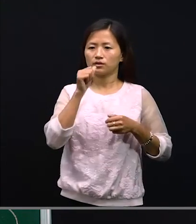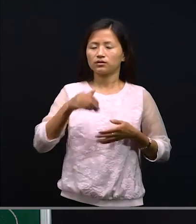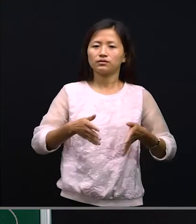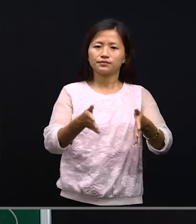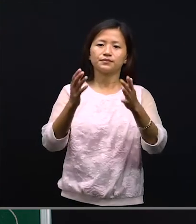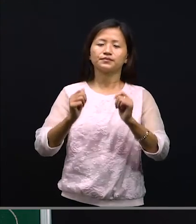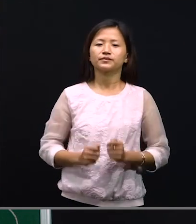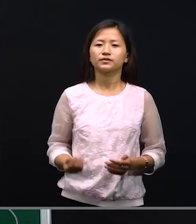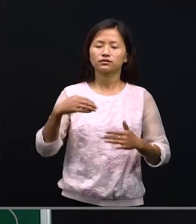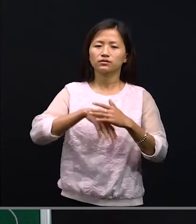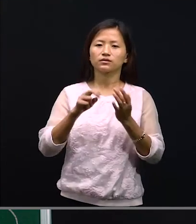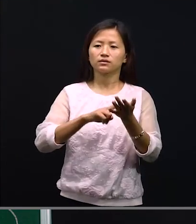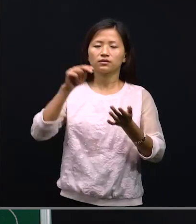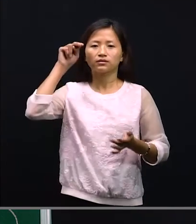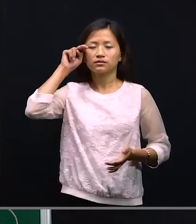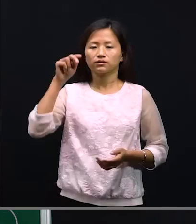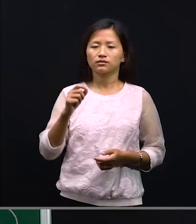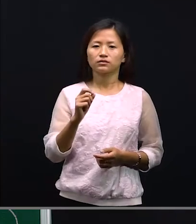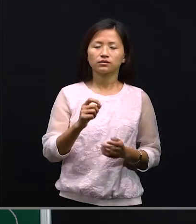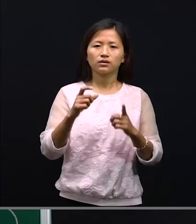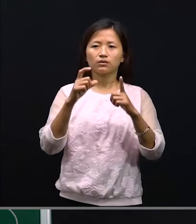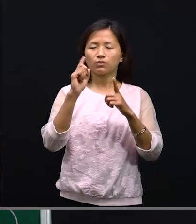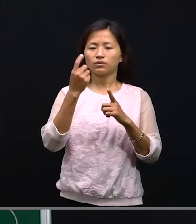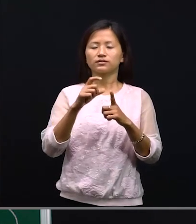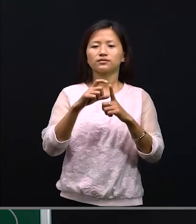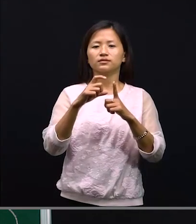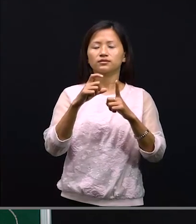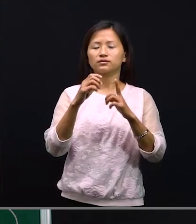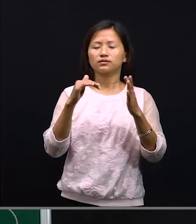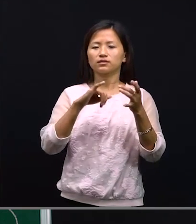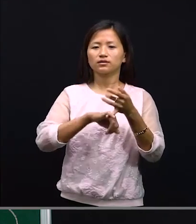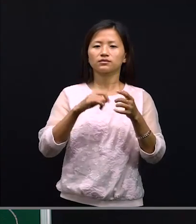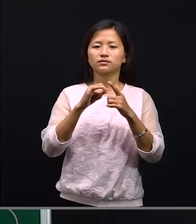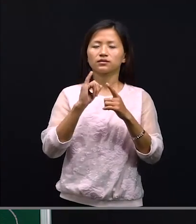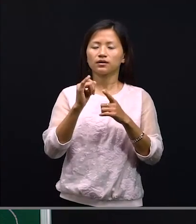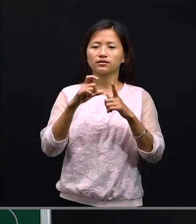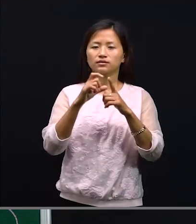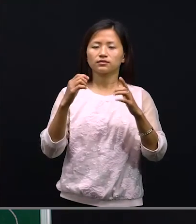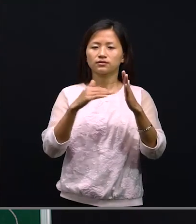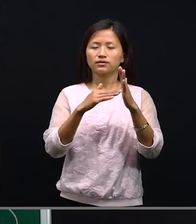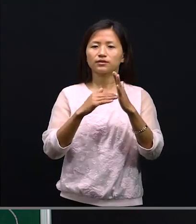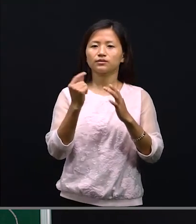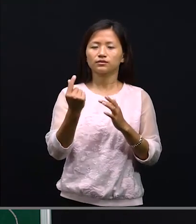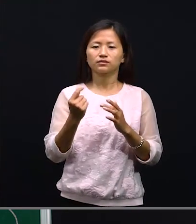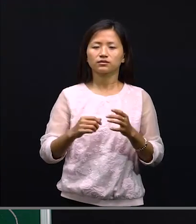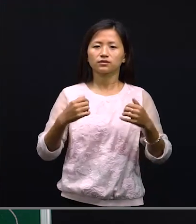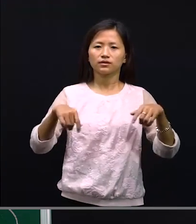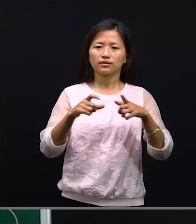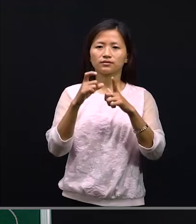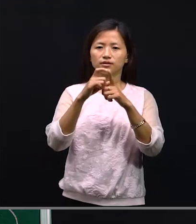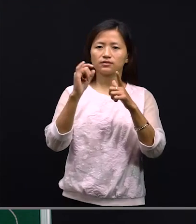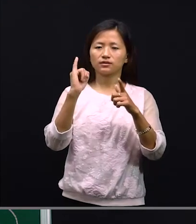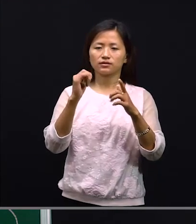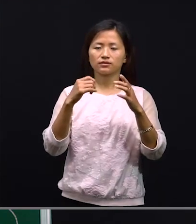inside Nagaland. One is the Zi and one is the Sidzi. And when it is coming out from Nagaland, when it comes out from the